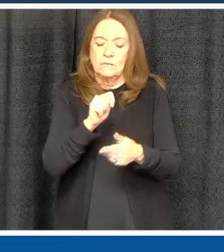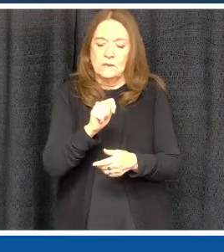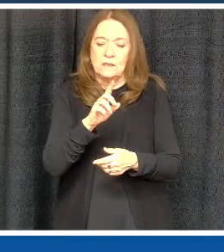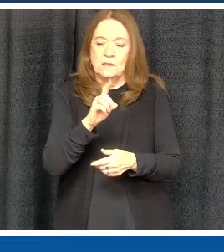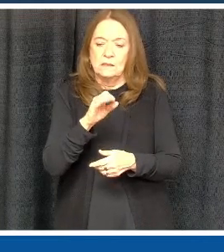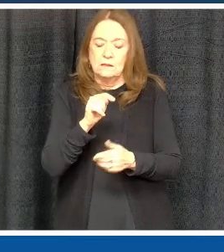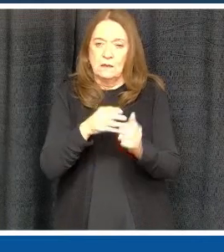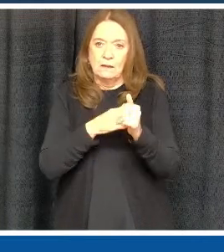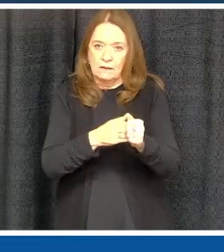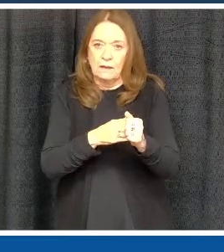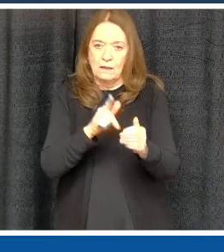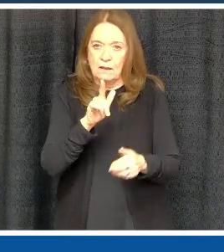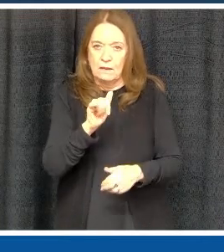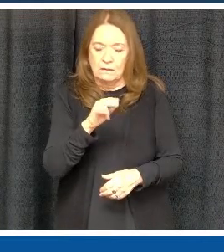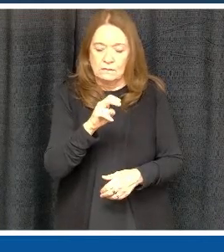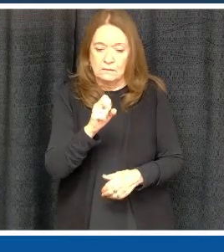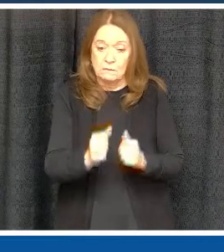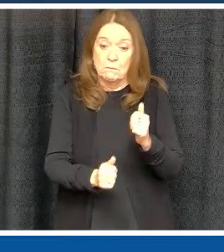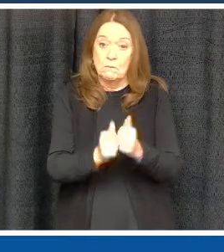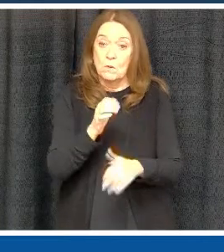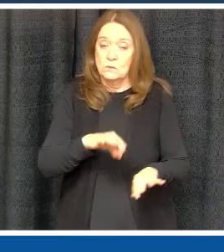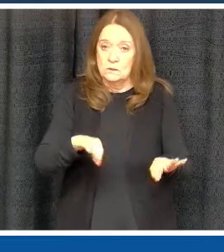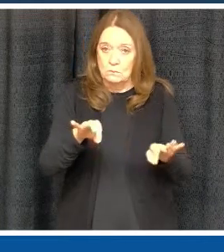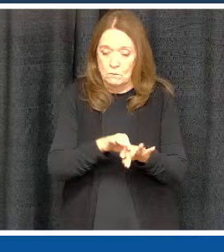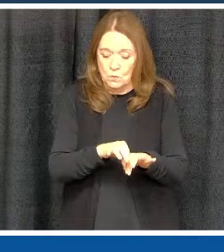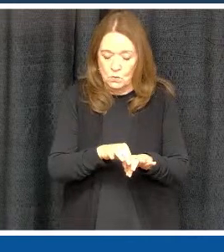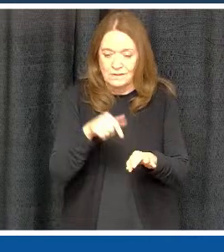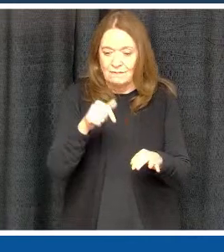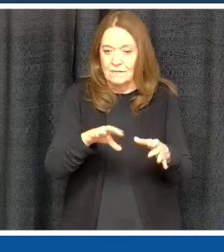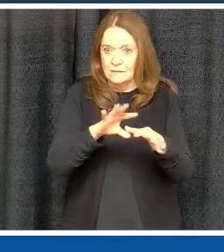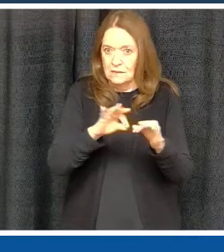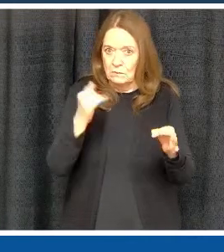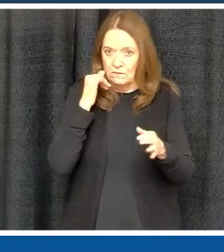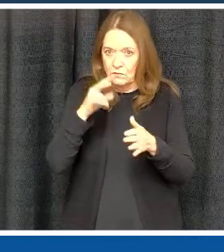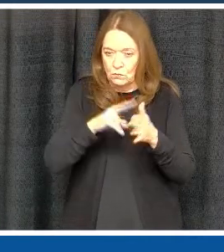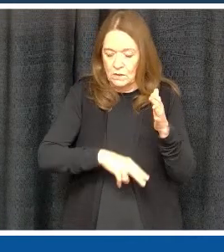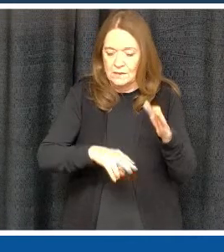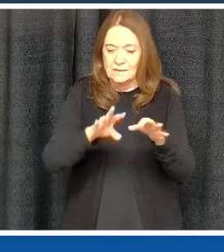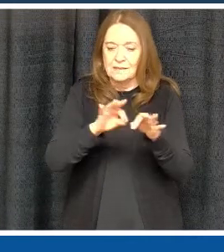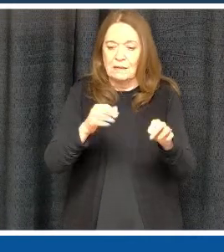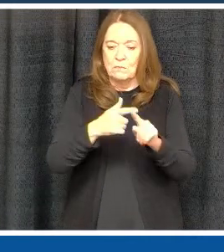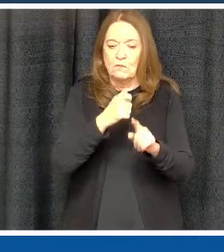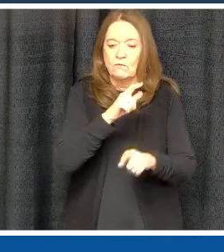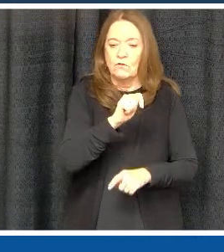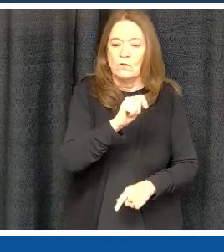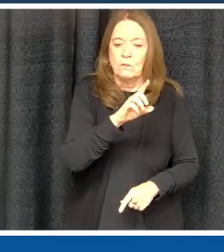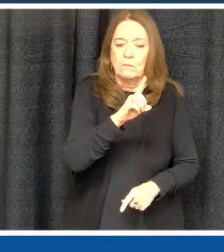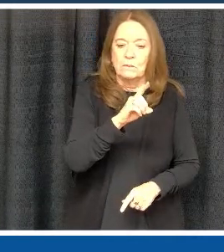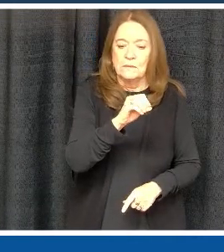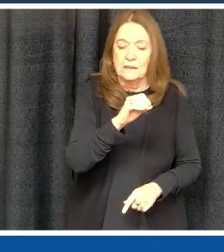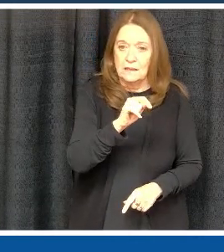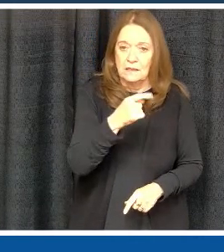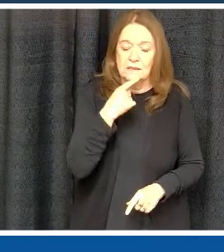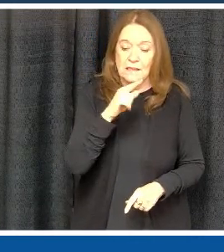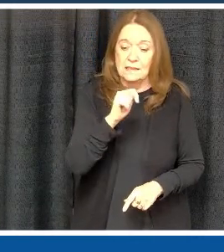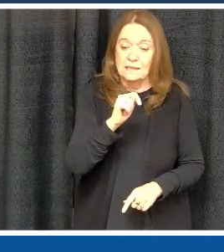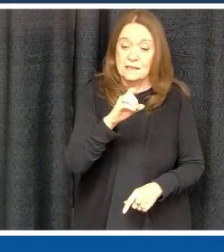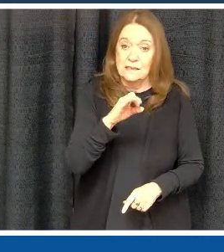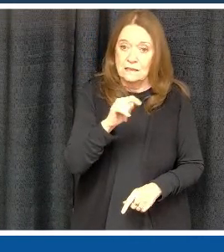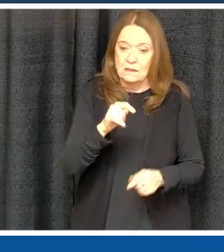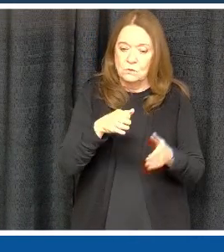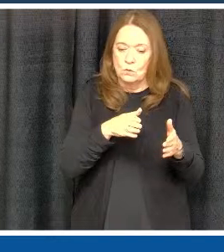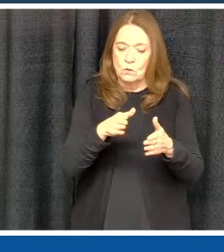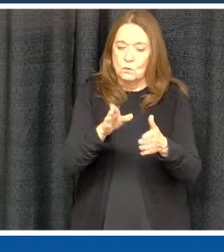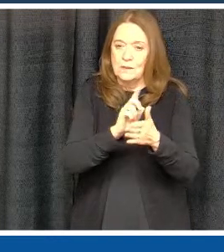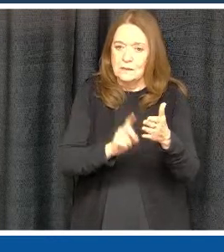guidelines. Most importantly in this statement, if you read it, is the statement from TDOT that says, TDOT's roadway